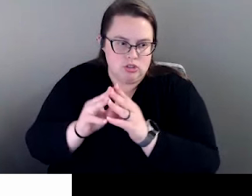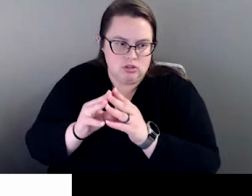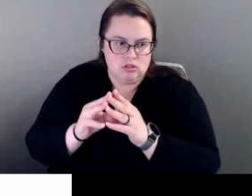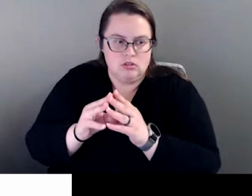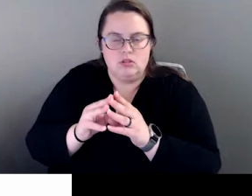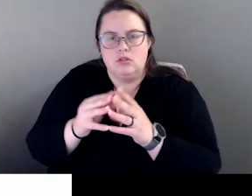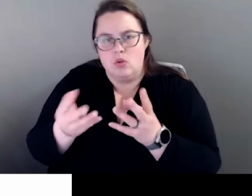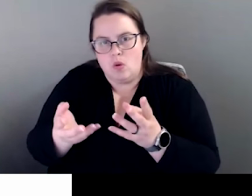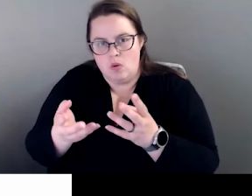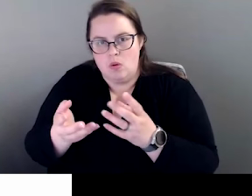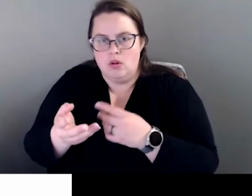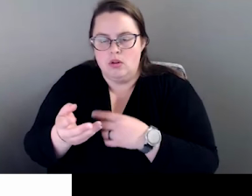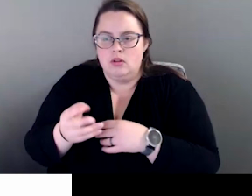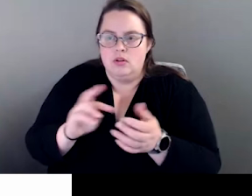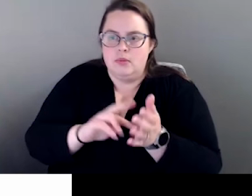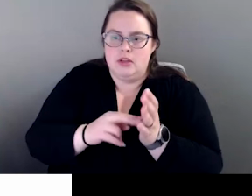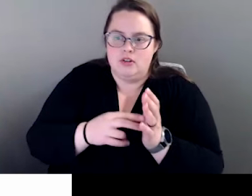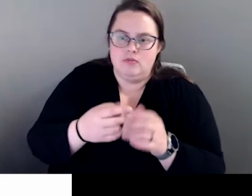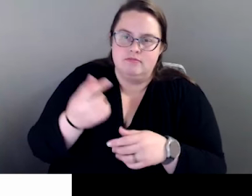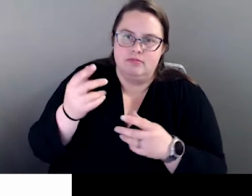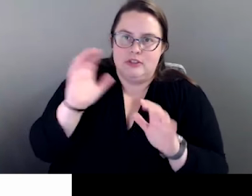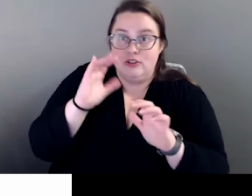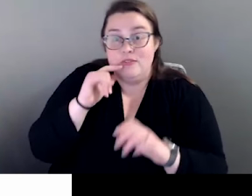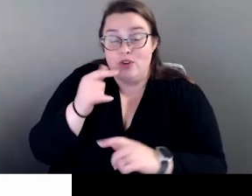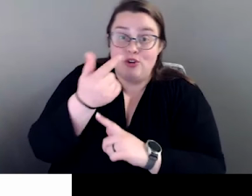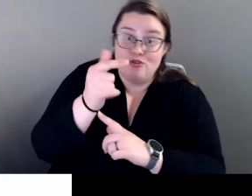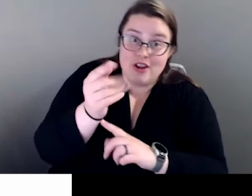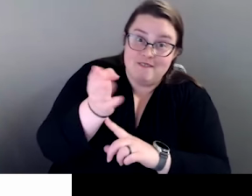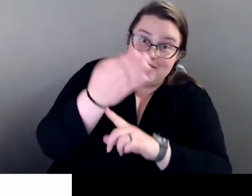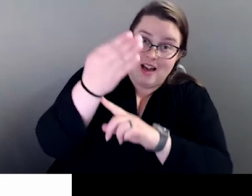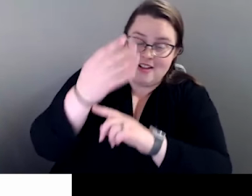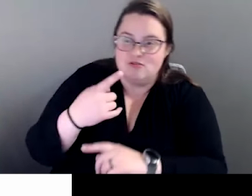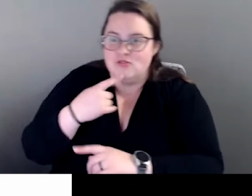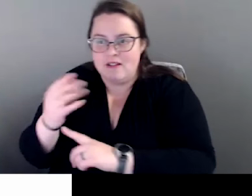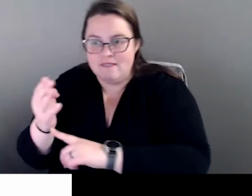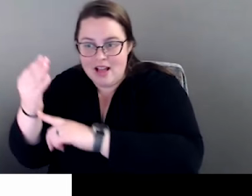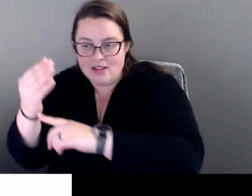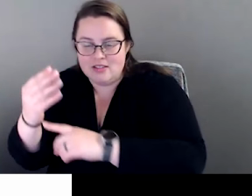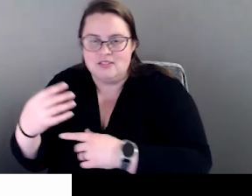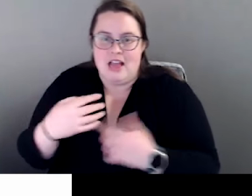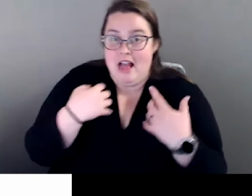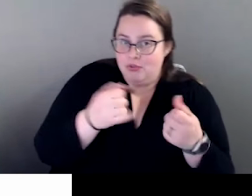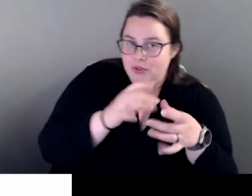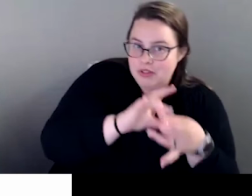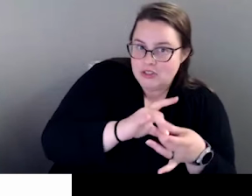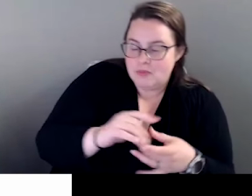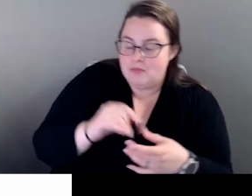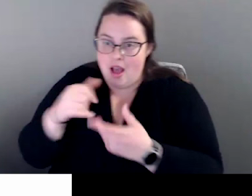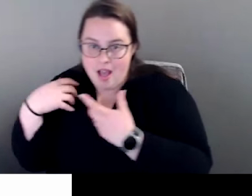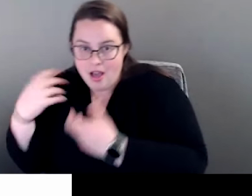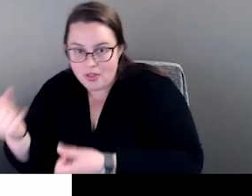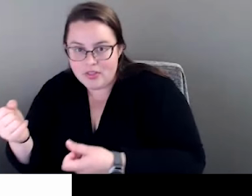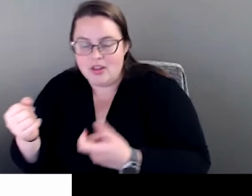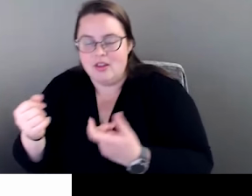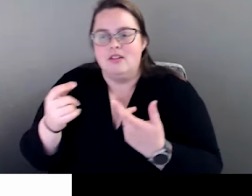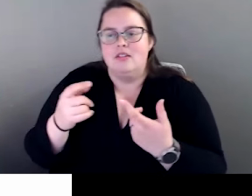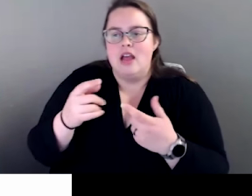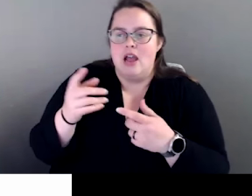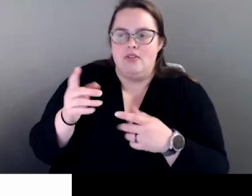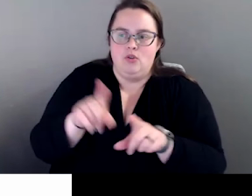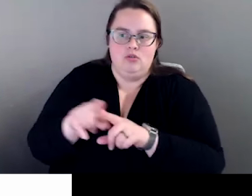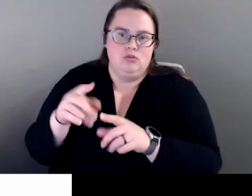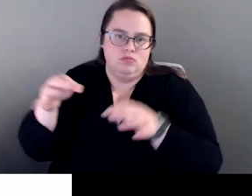you're looking for like green flags, red flags, just like what's a healthy relationship, what's not, and there are services that they do provide as well too. So